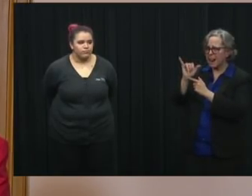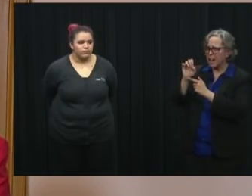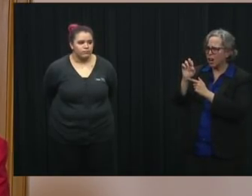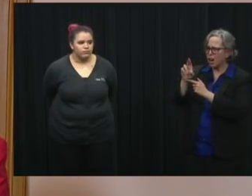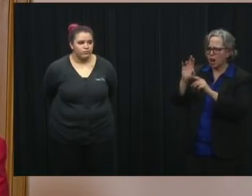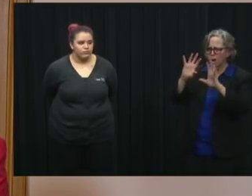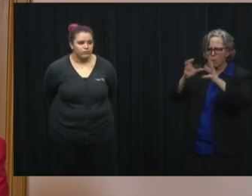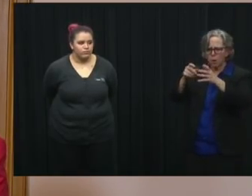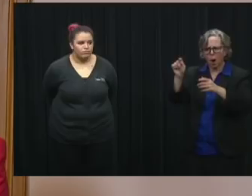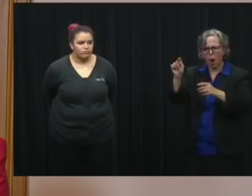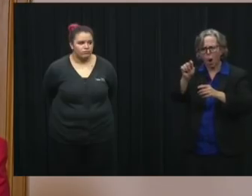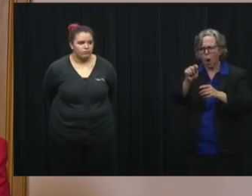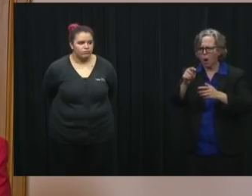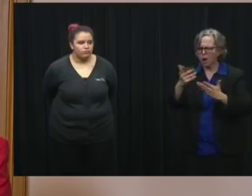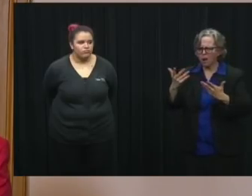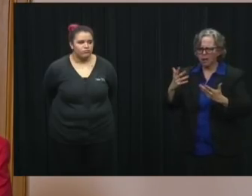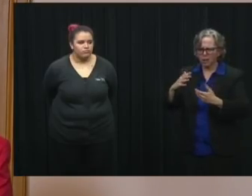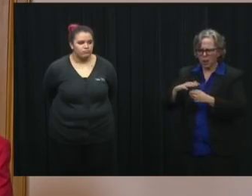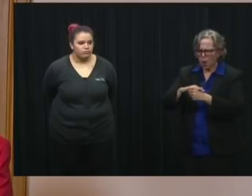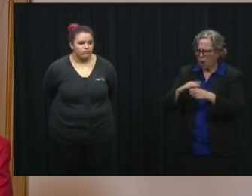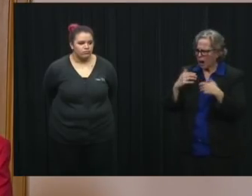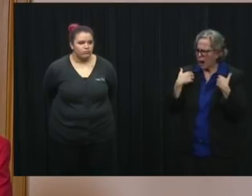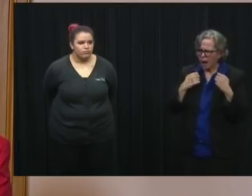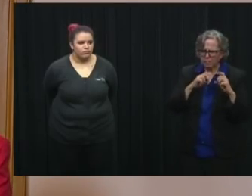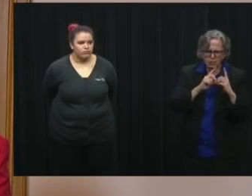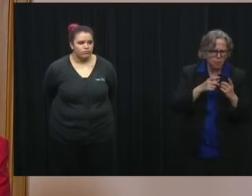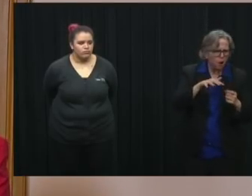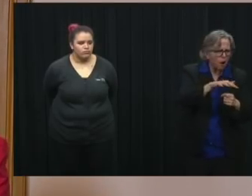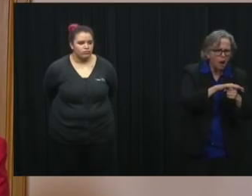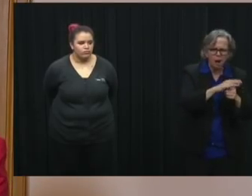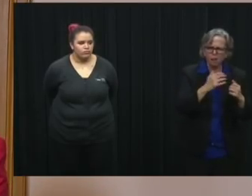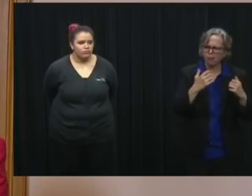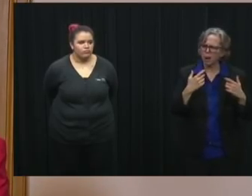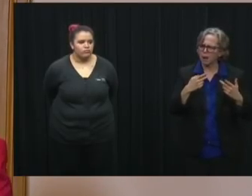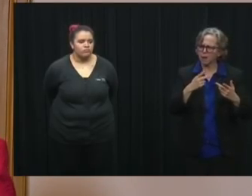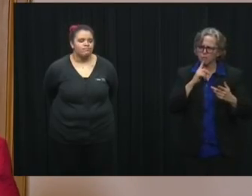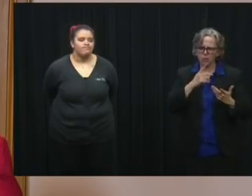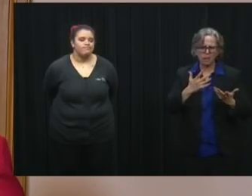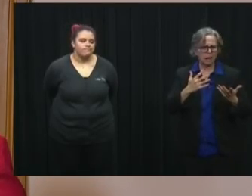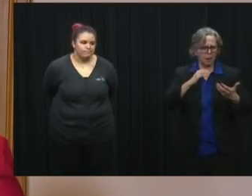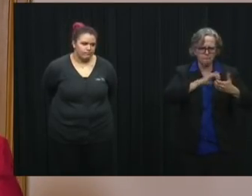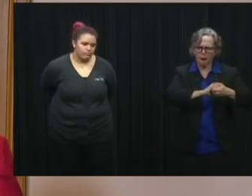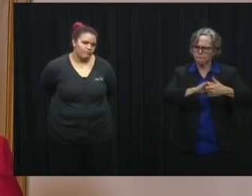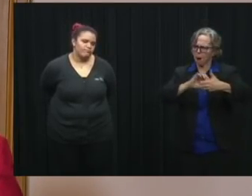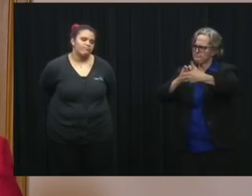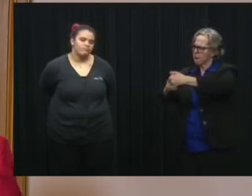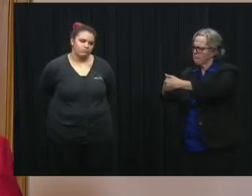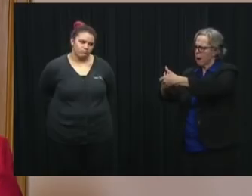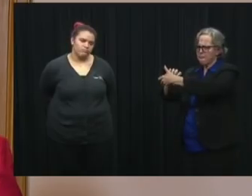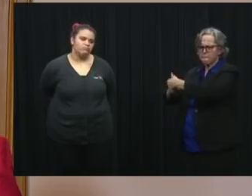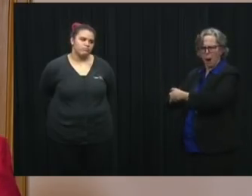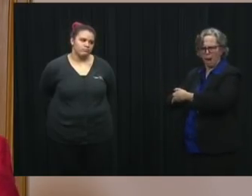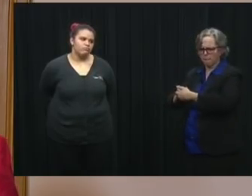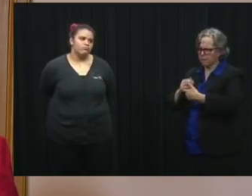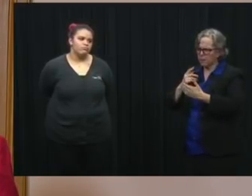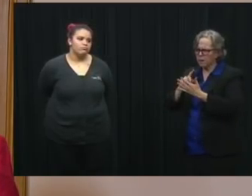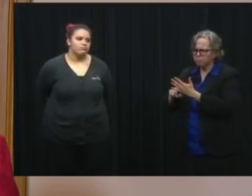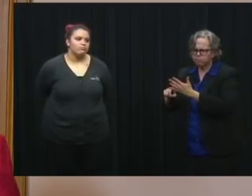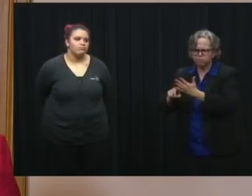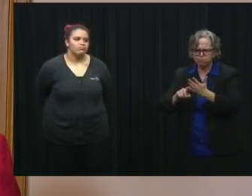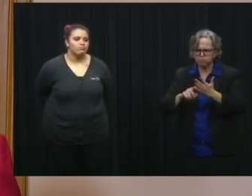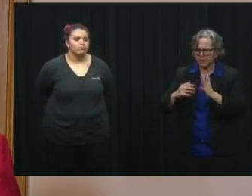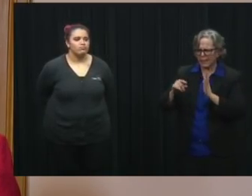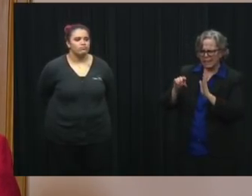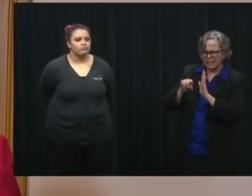great. It was a real partnership with us, and we went through this and tried to examine, what's the downside, what's